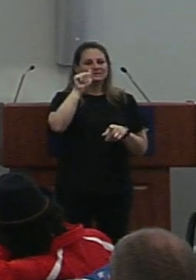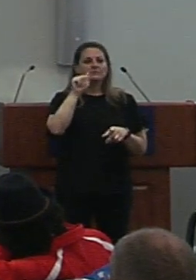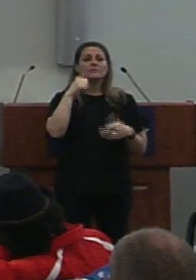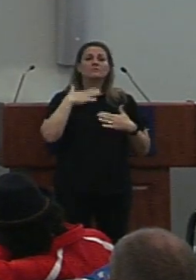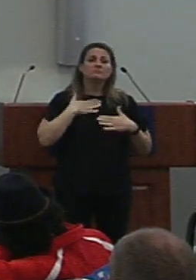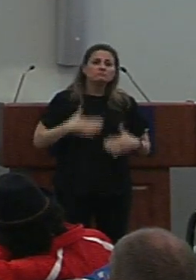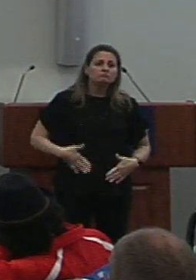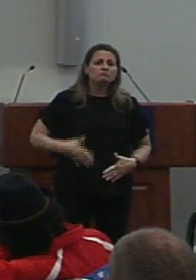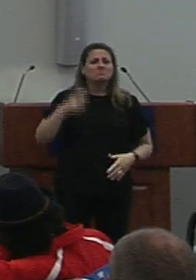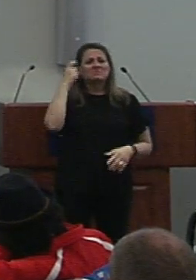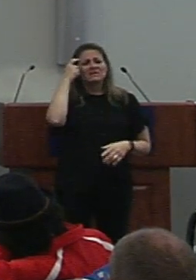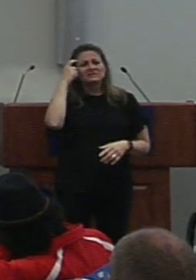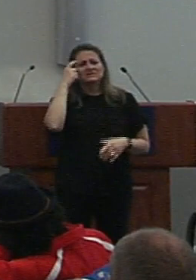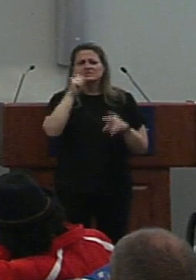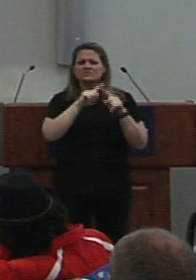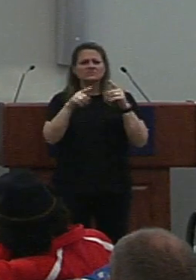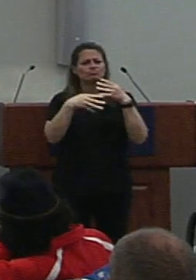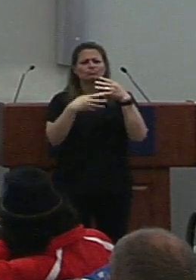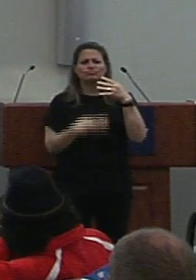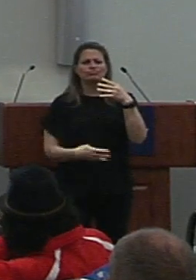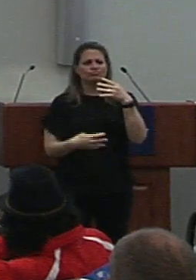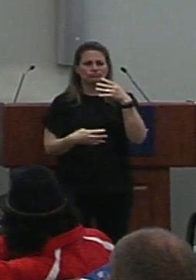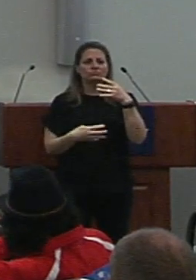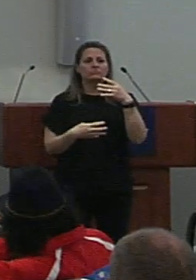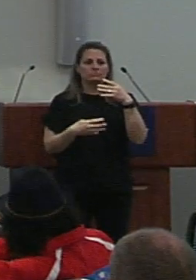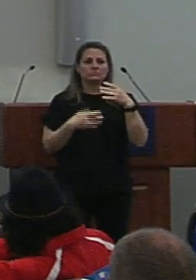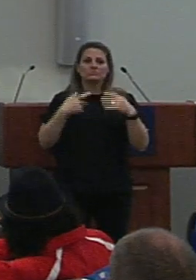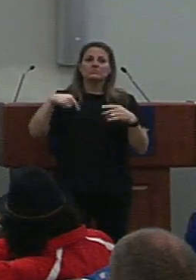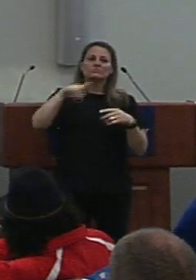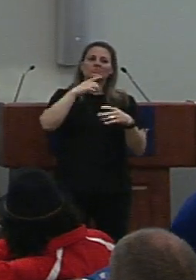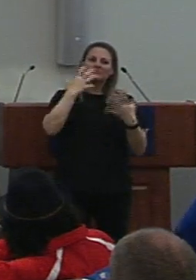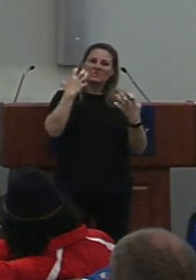to live the complete life that they want to live in this city.